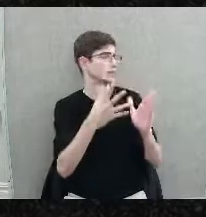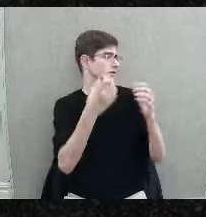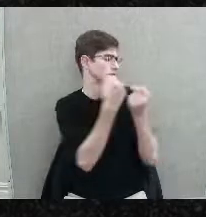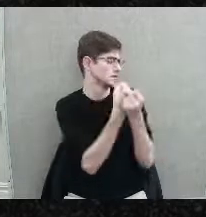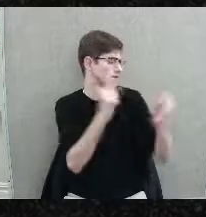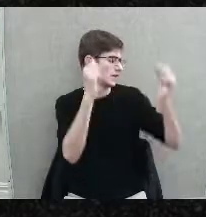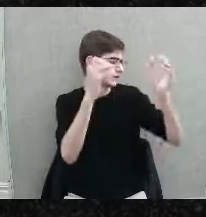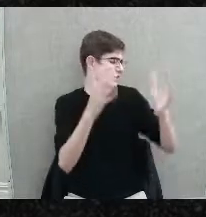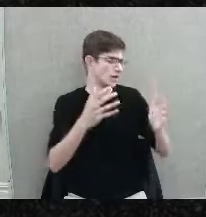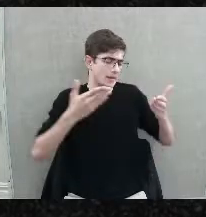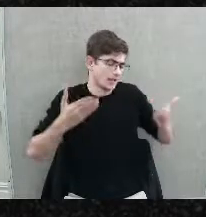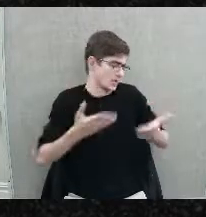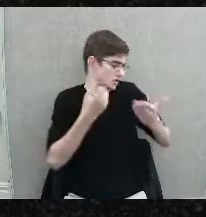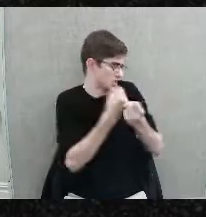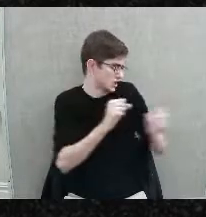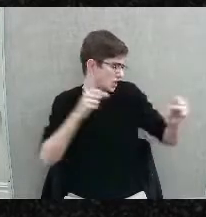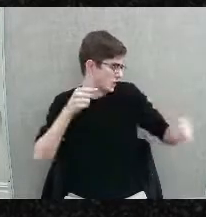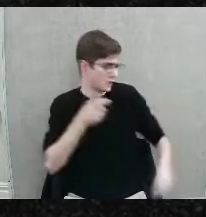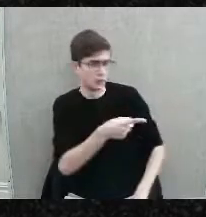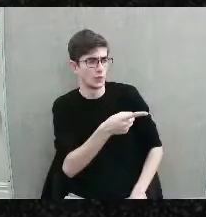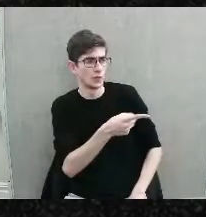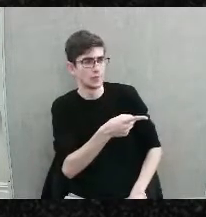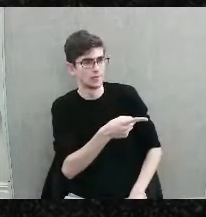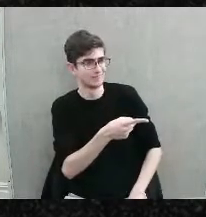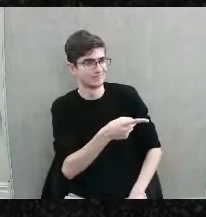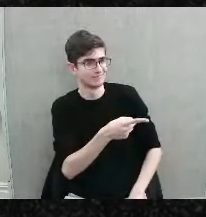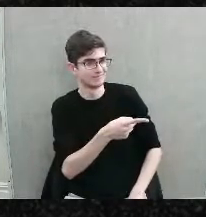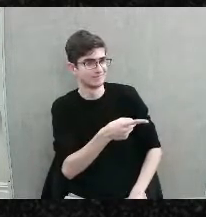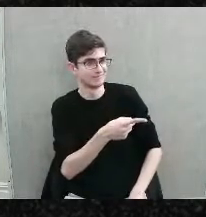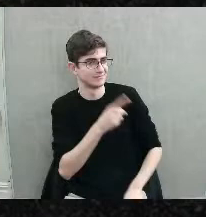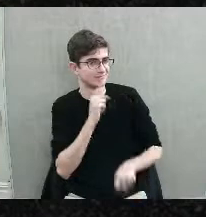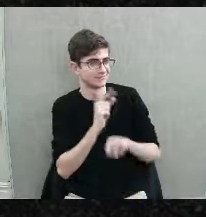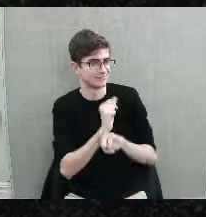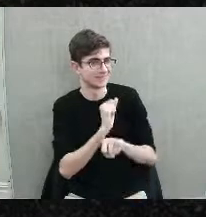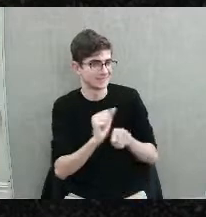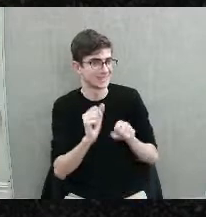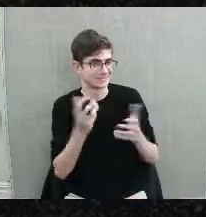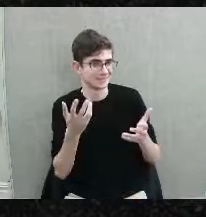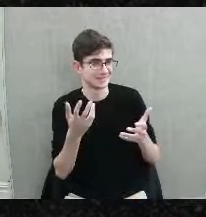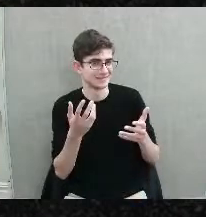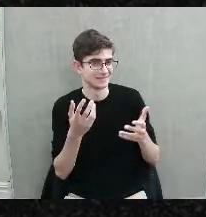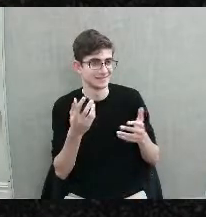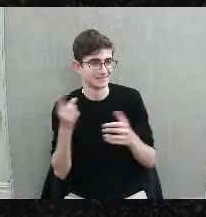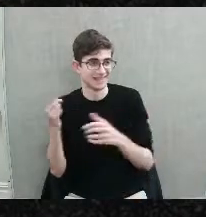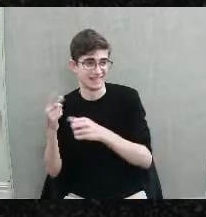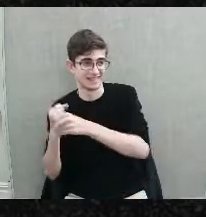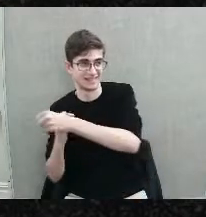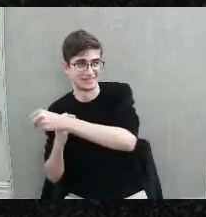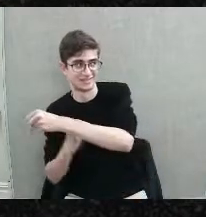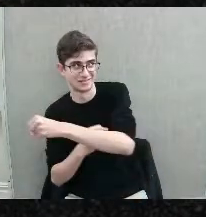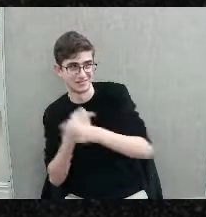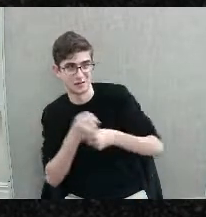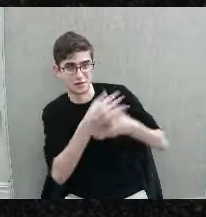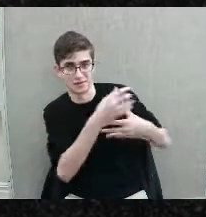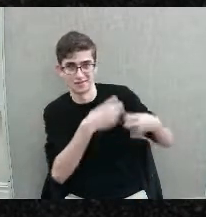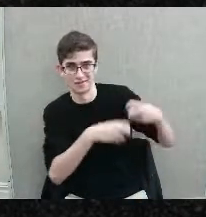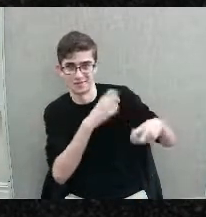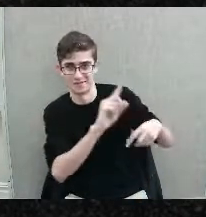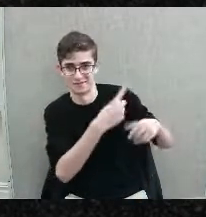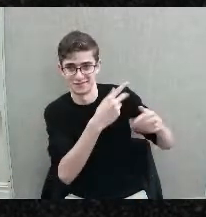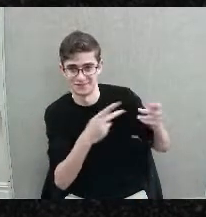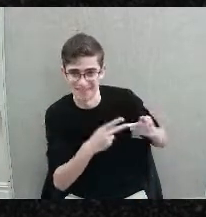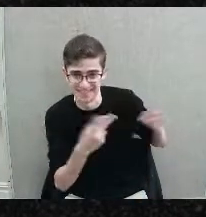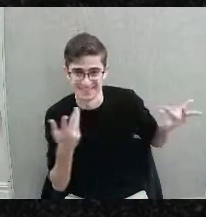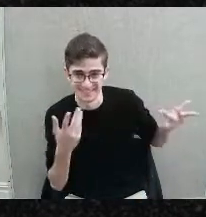save the day, when in fact that those are the same structures that have produced the problem in the first place, and that